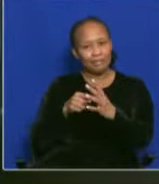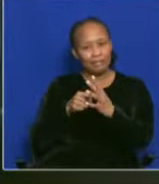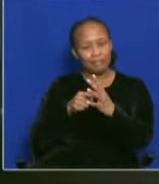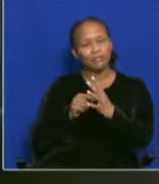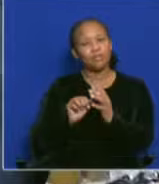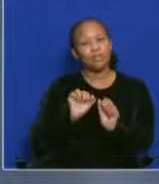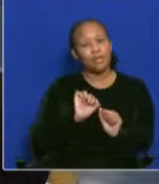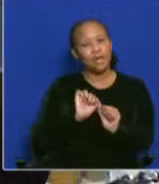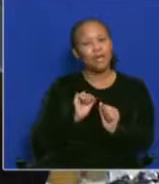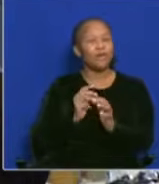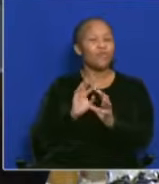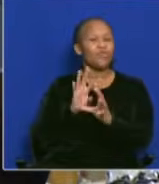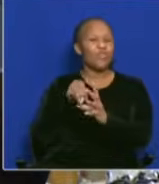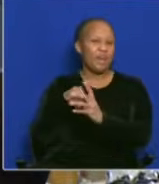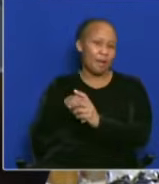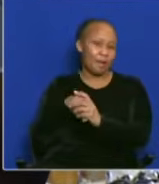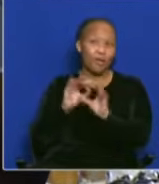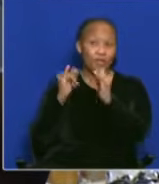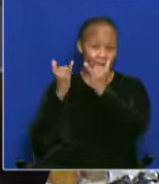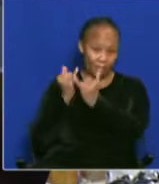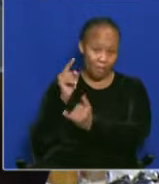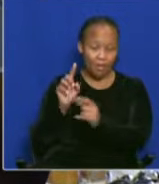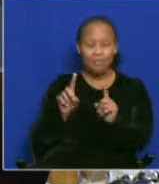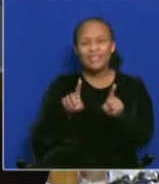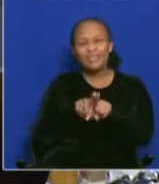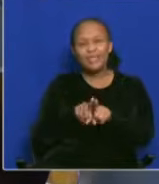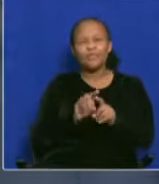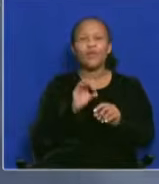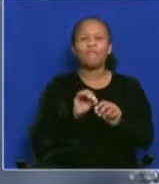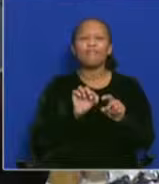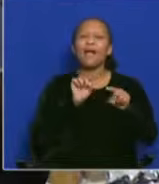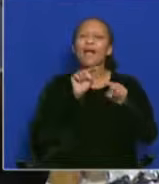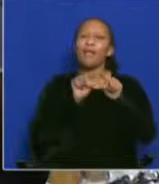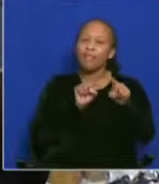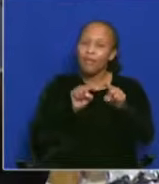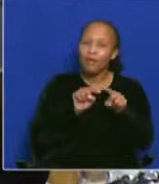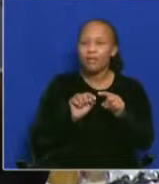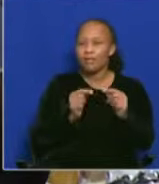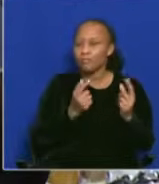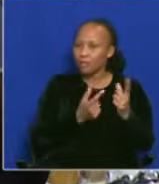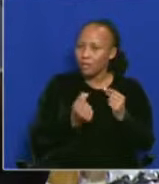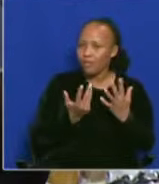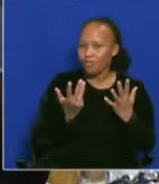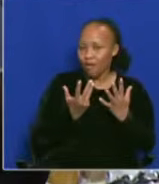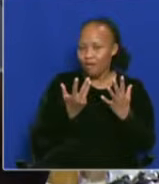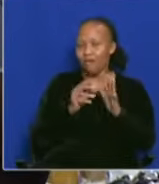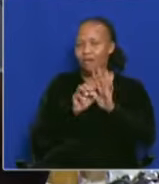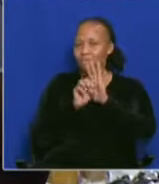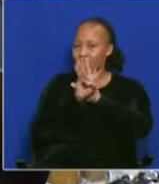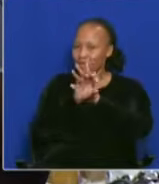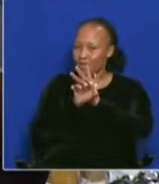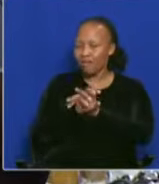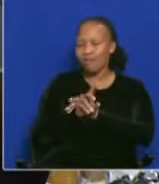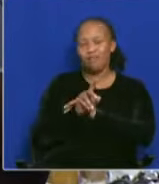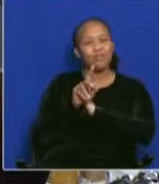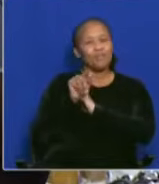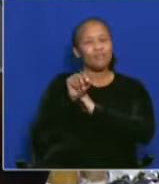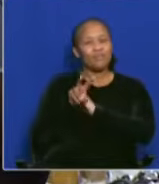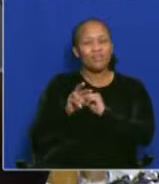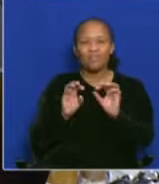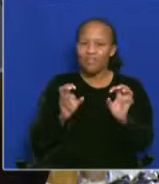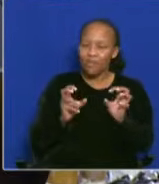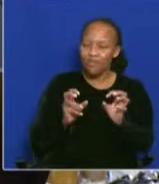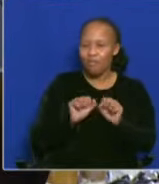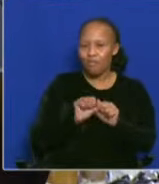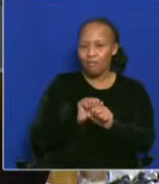also other allegations that have been made in the media for some time. And we also detail that